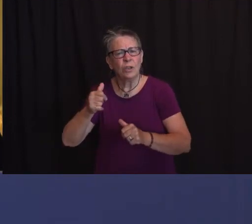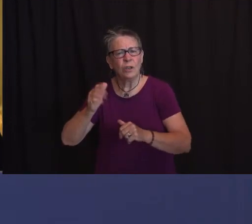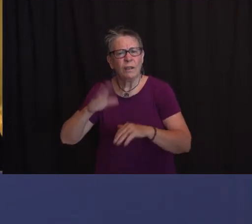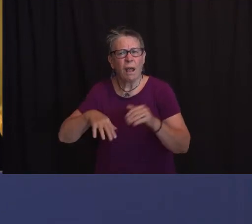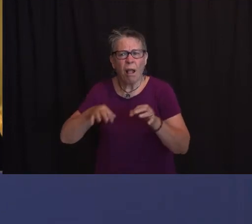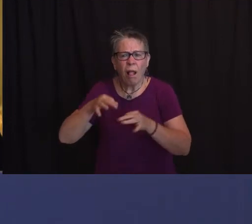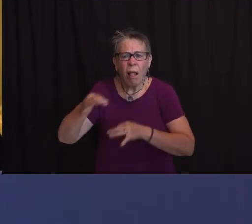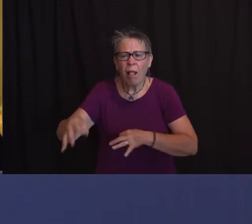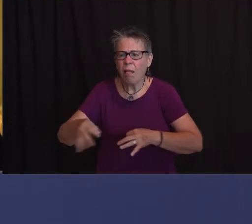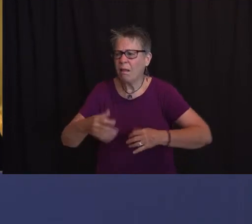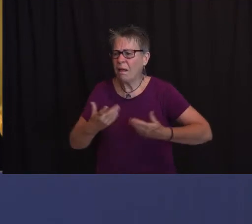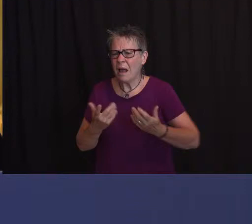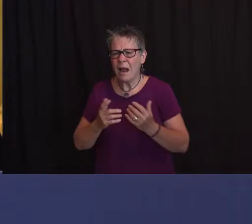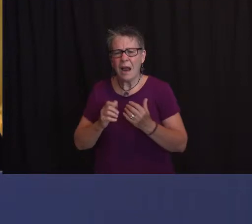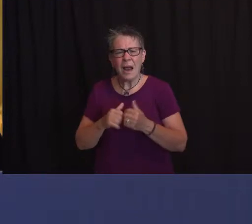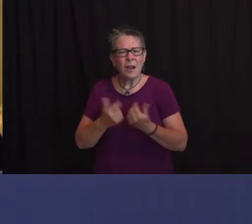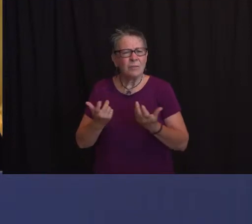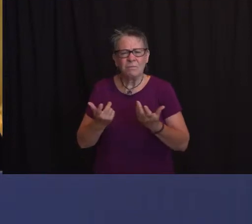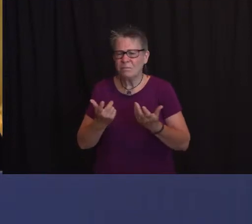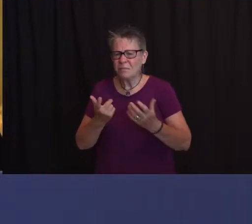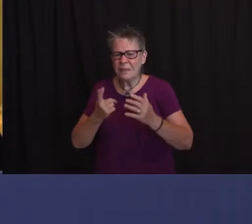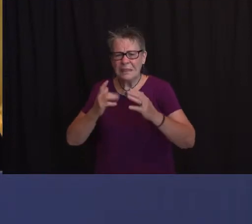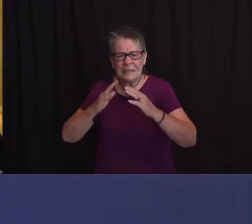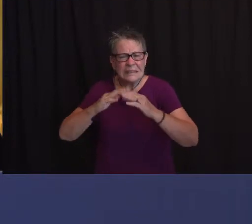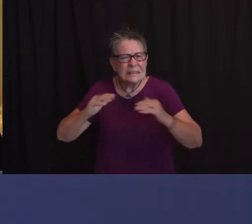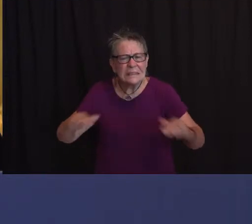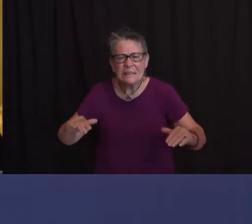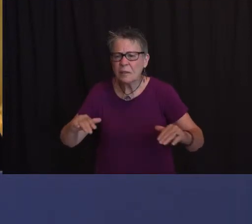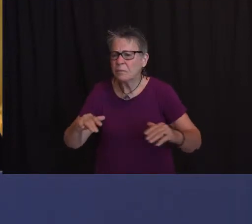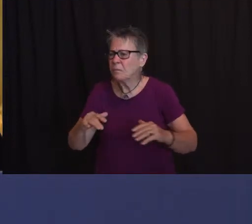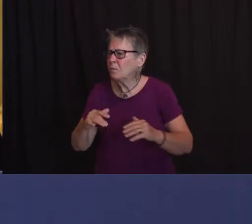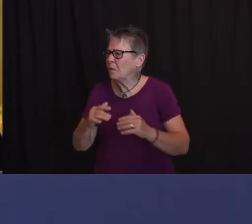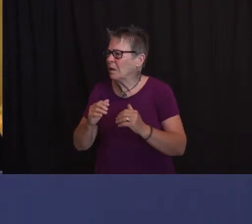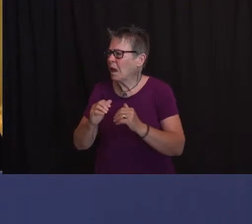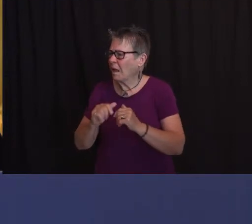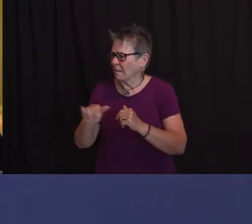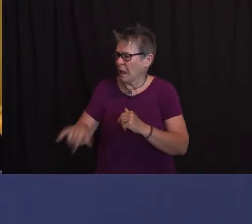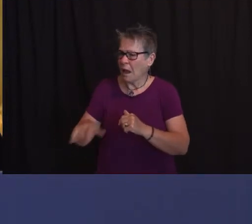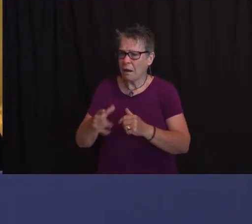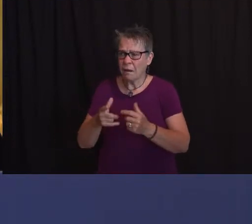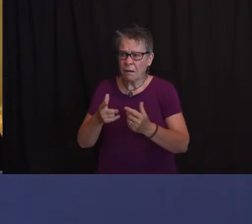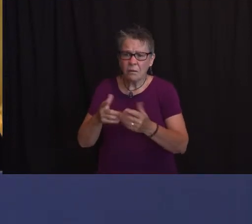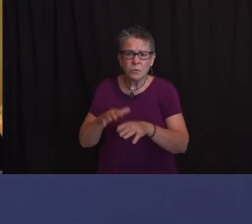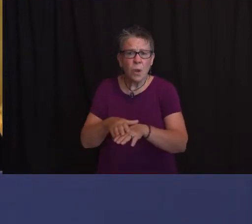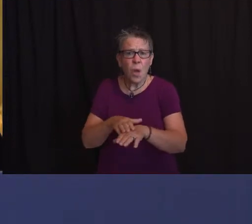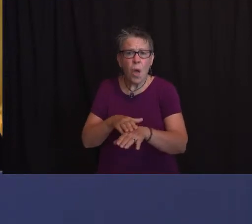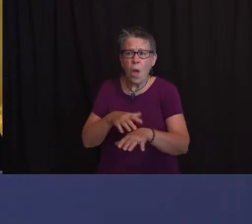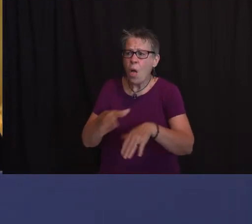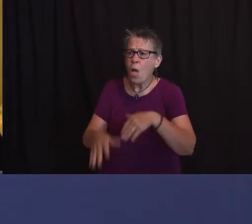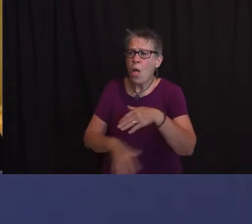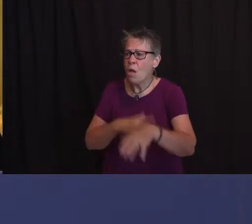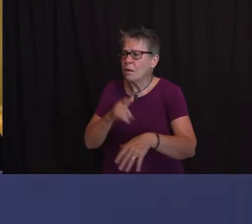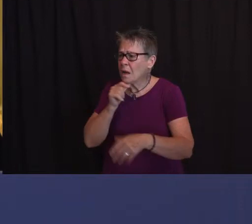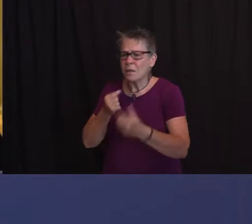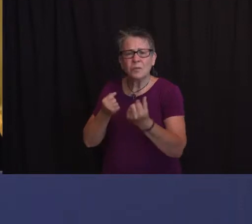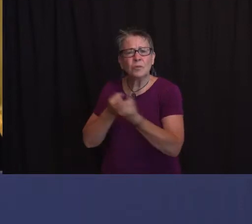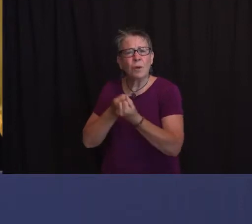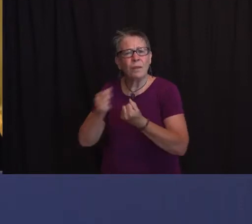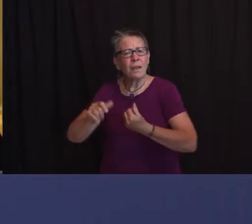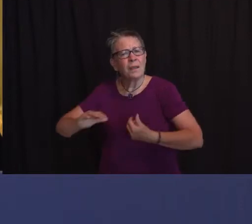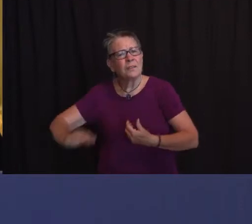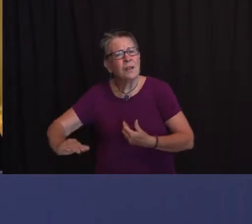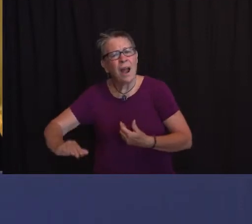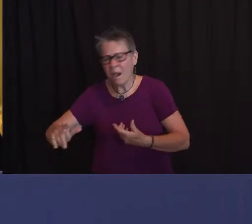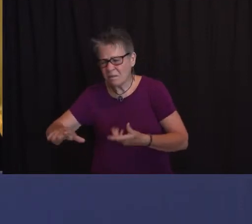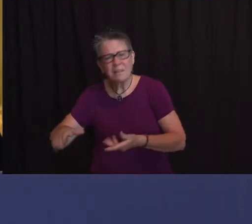Let me start with the kind of two questions in and around the docket. I don't have